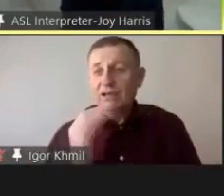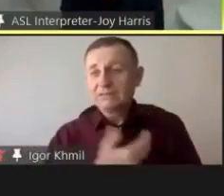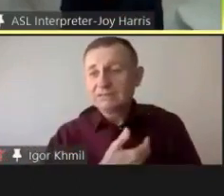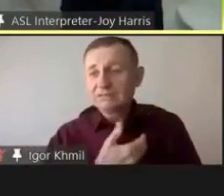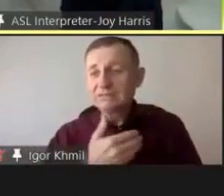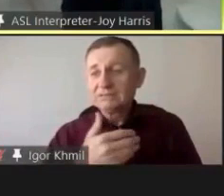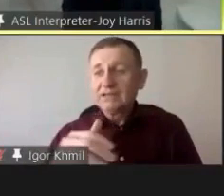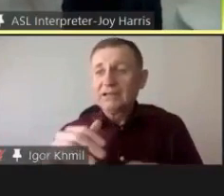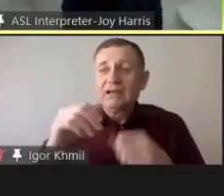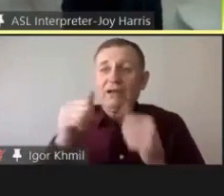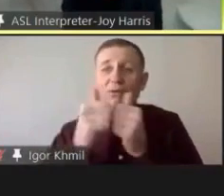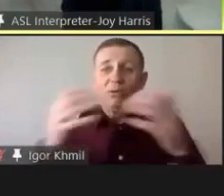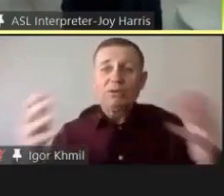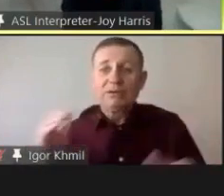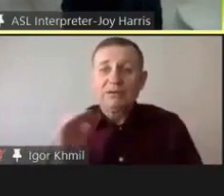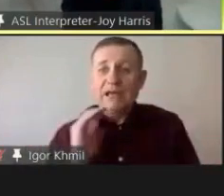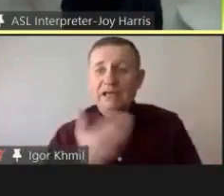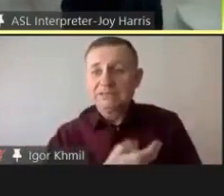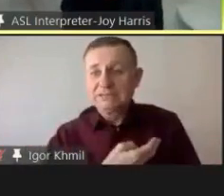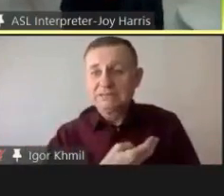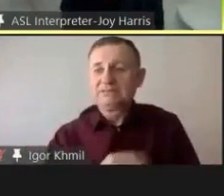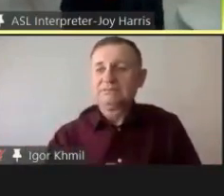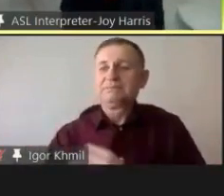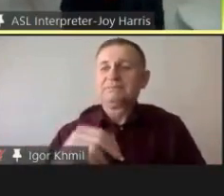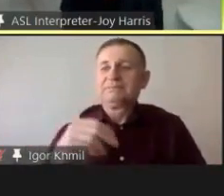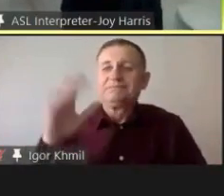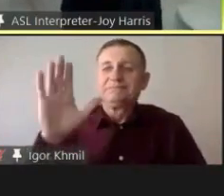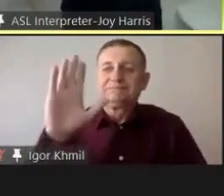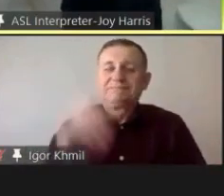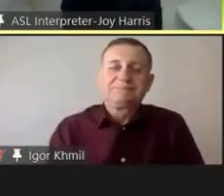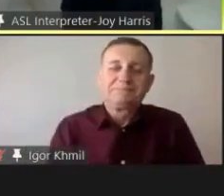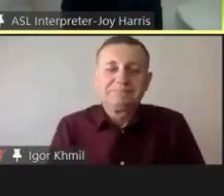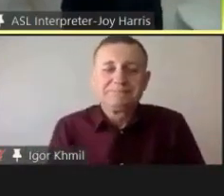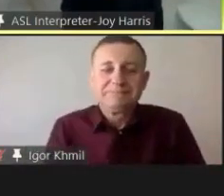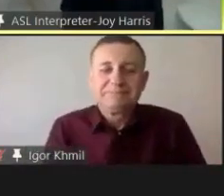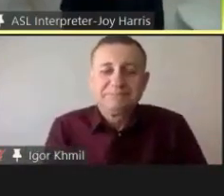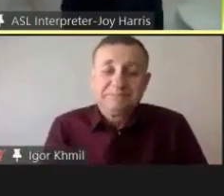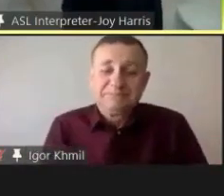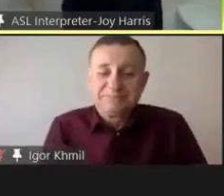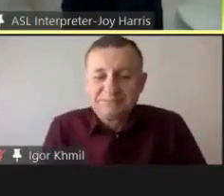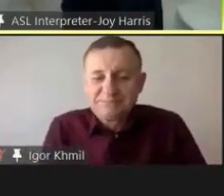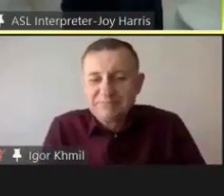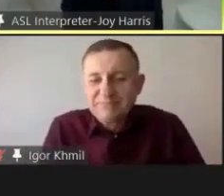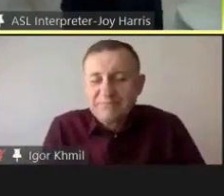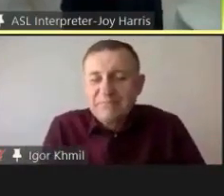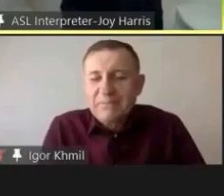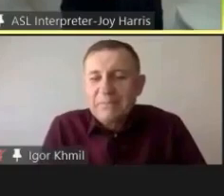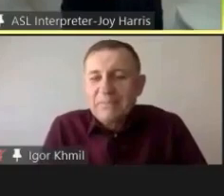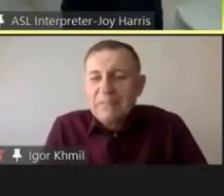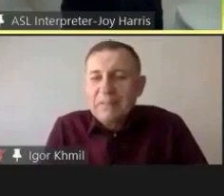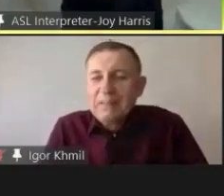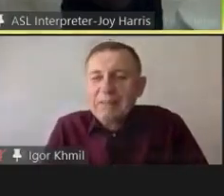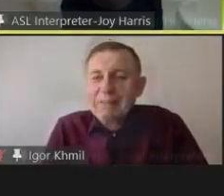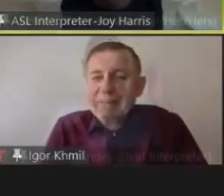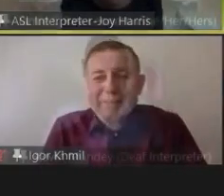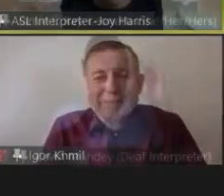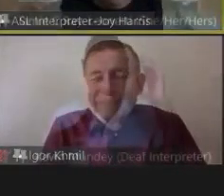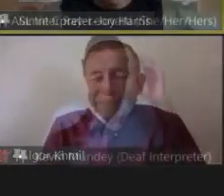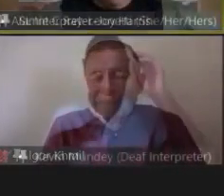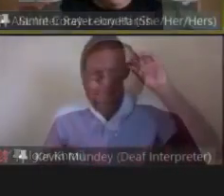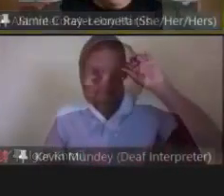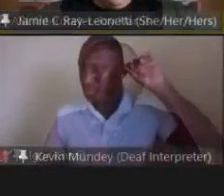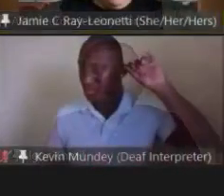happy to help and accommodate. Remember, there's nothing about us without us.